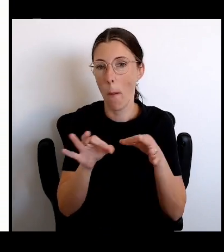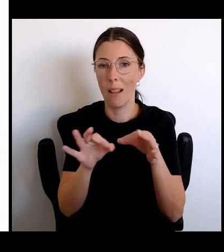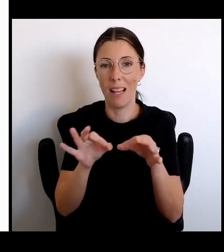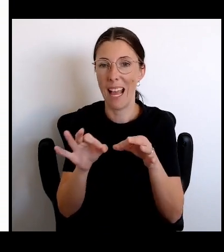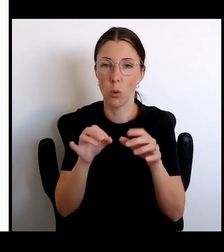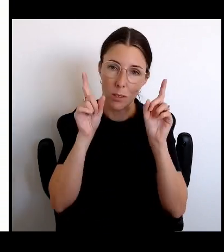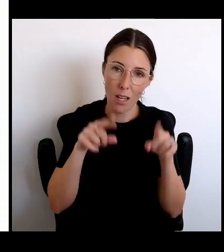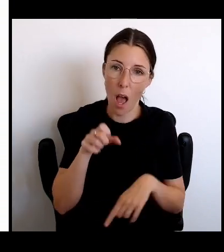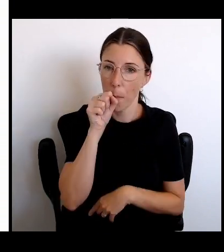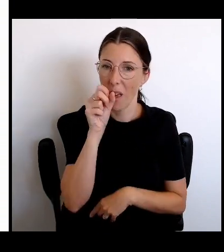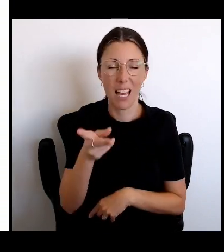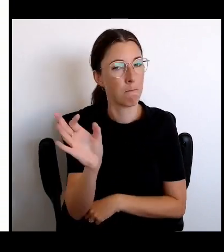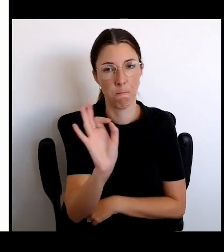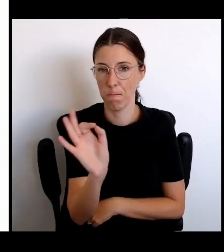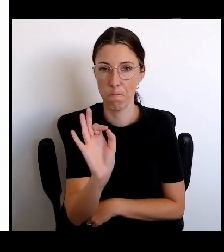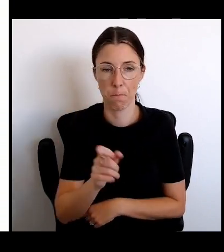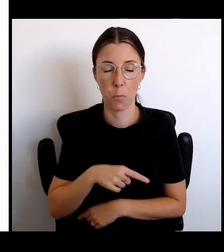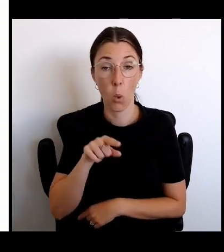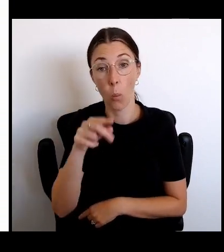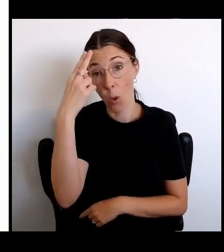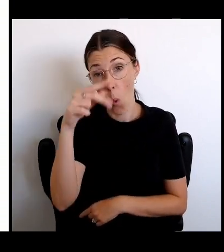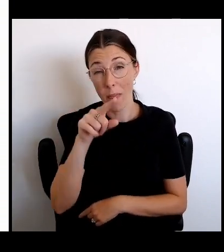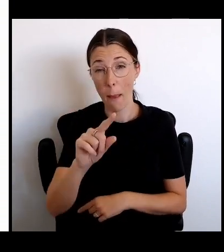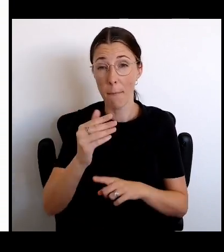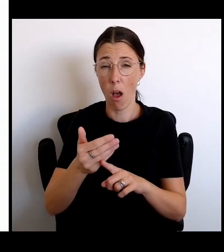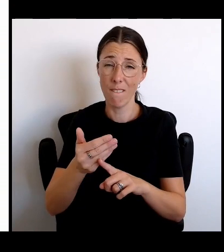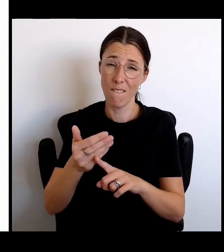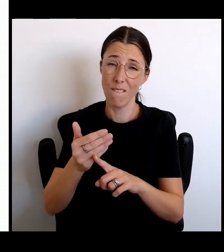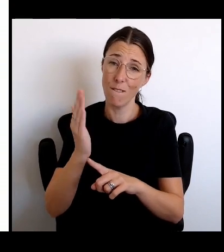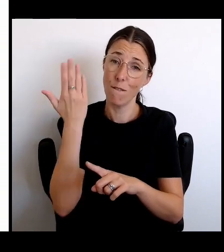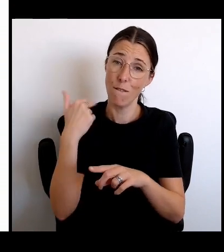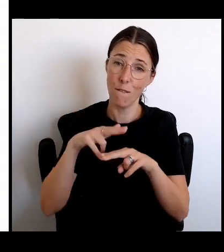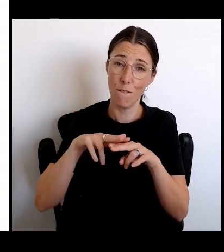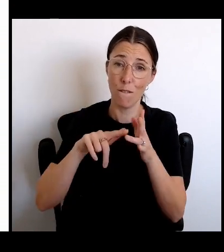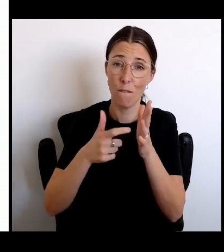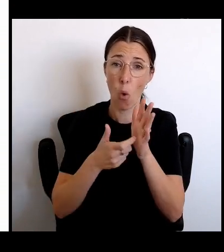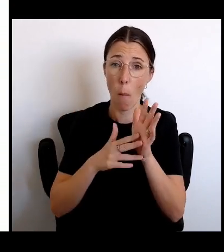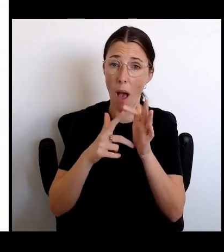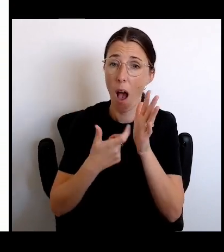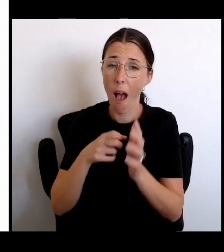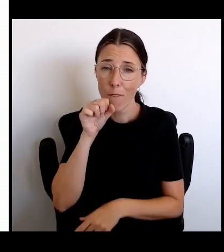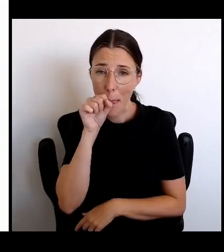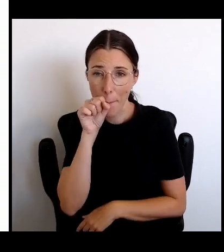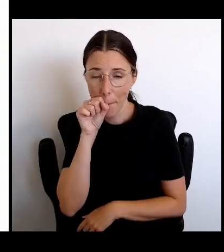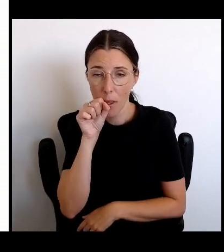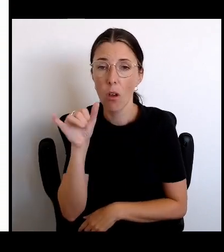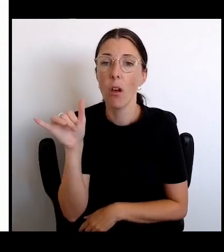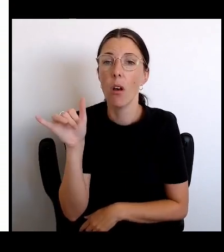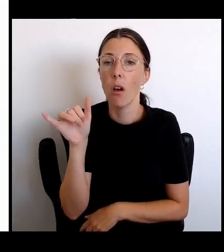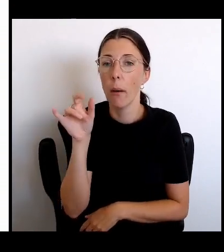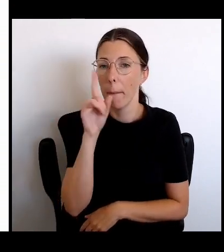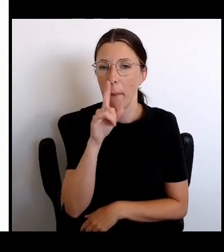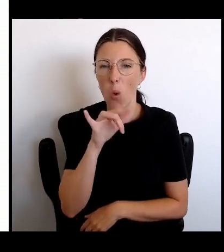these as former vapers or former trialists, but we don't really know what they're going to do